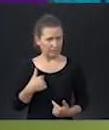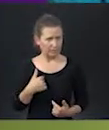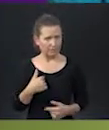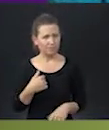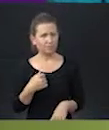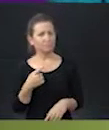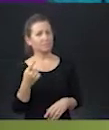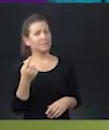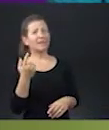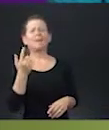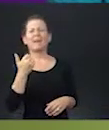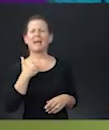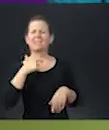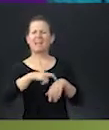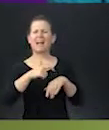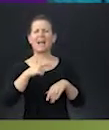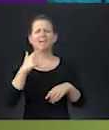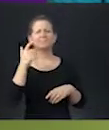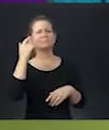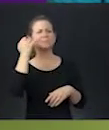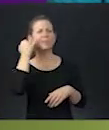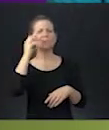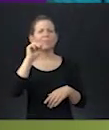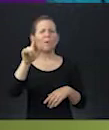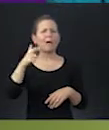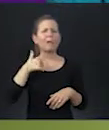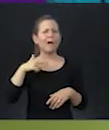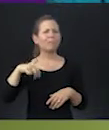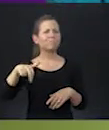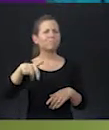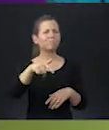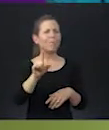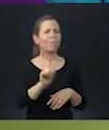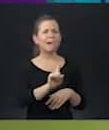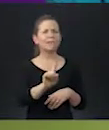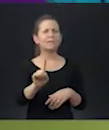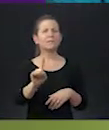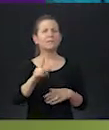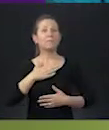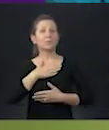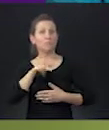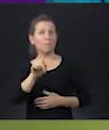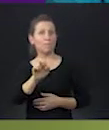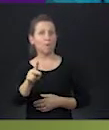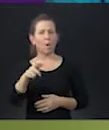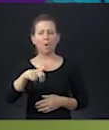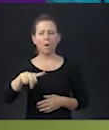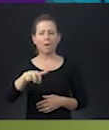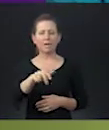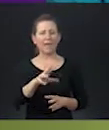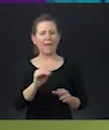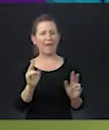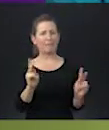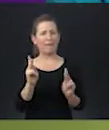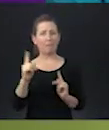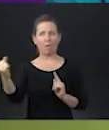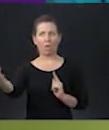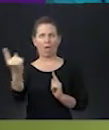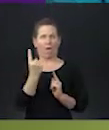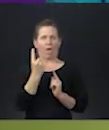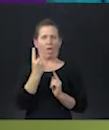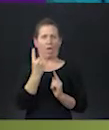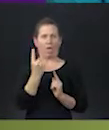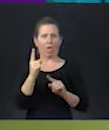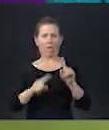there's times where I'll be walking at a mall or amusement park or something, and a kid will just randomly come up to me